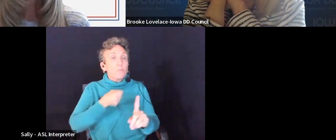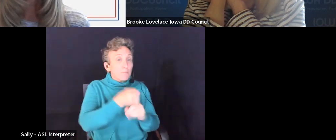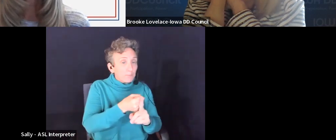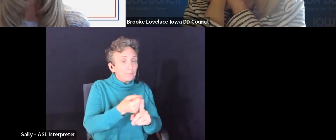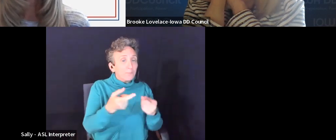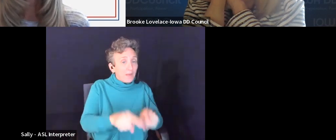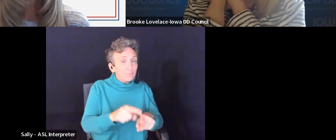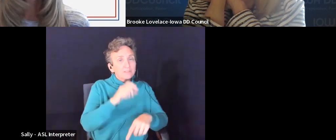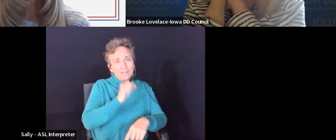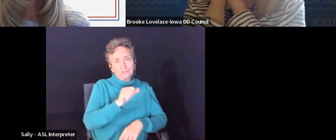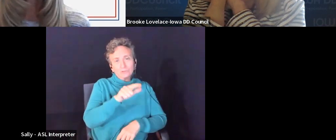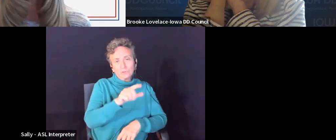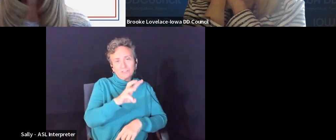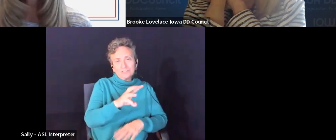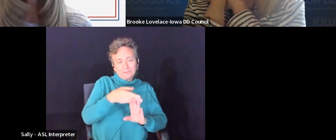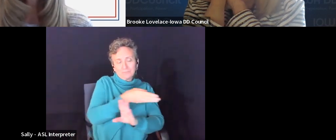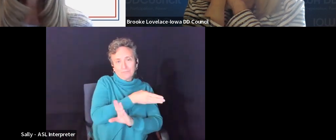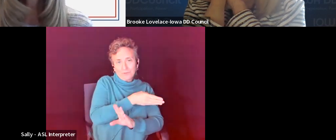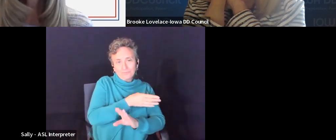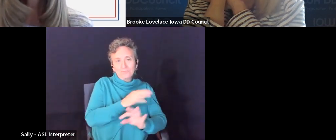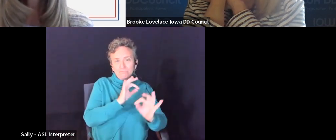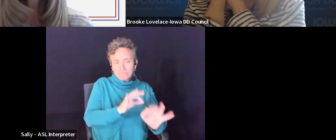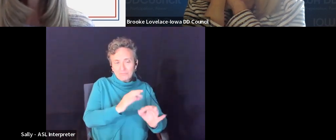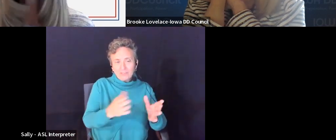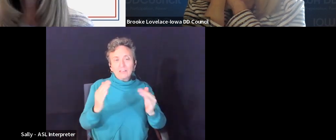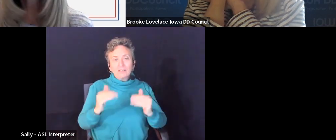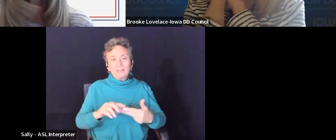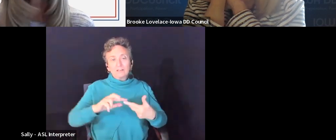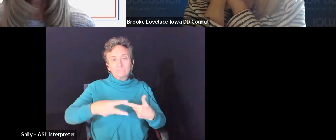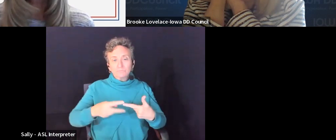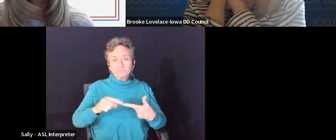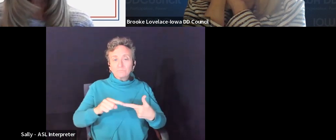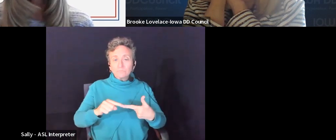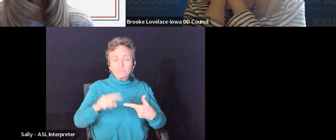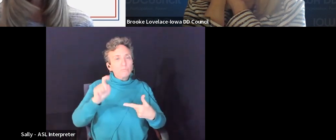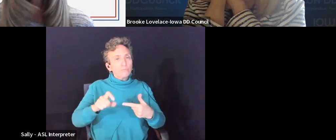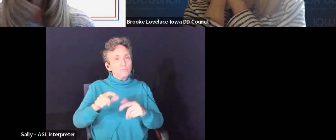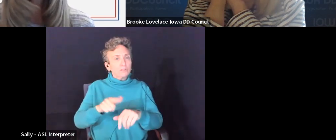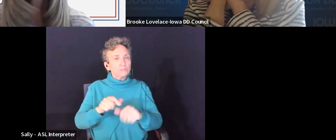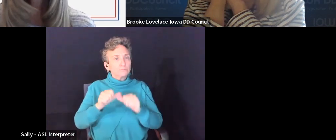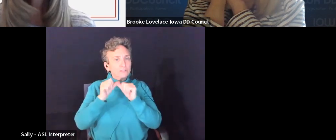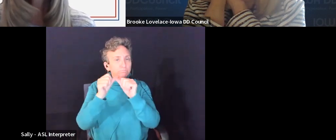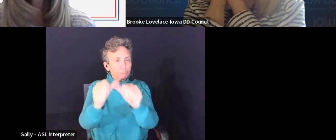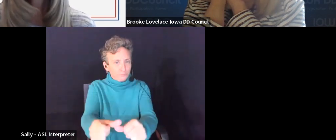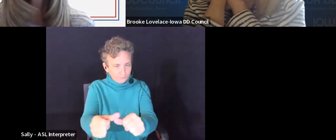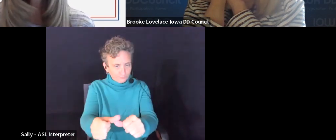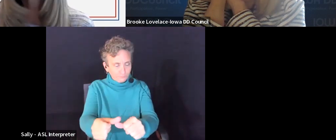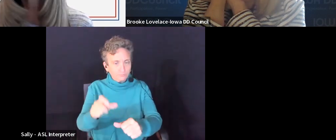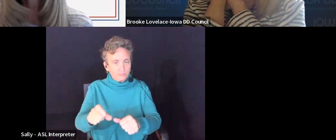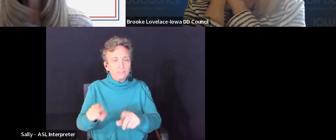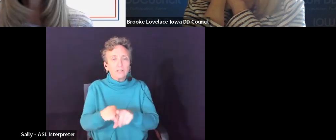In terms of the disability must be a long-term disability, and it must cause